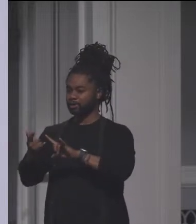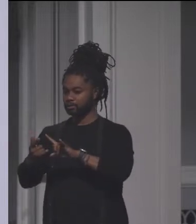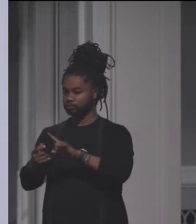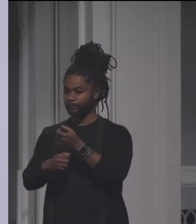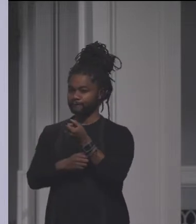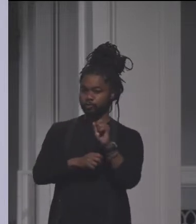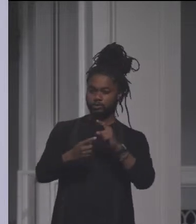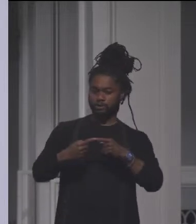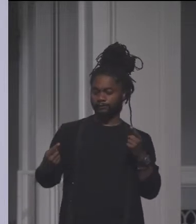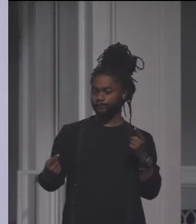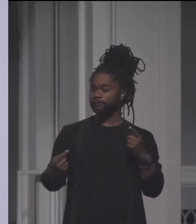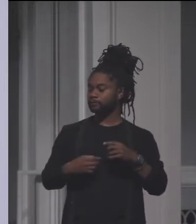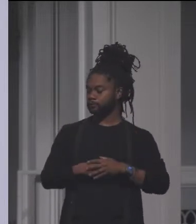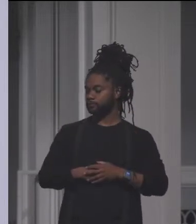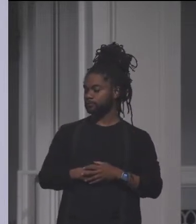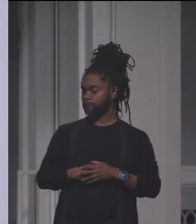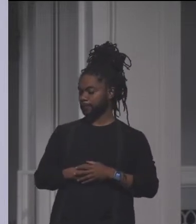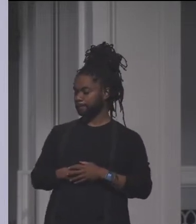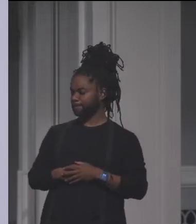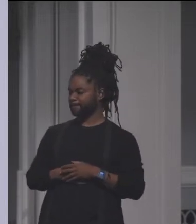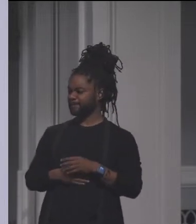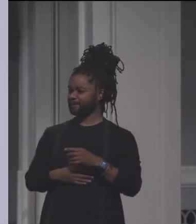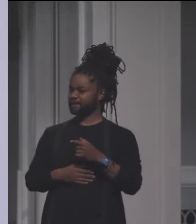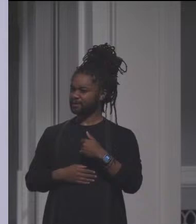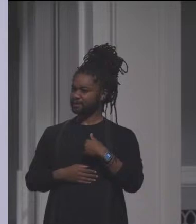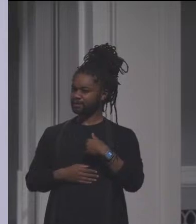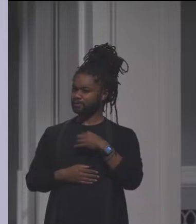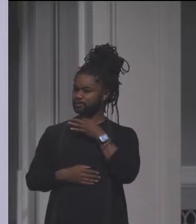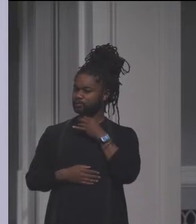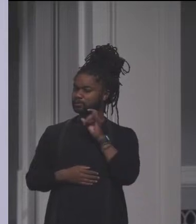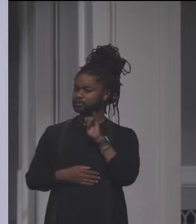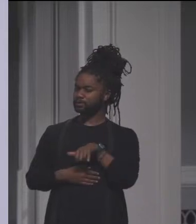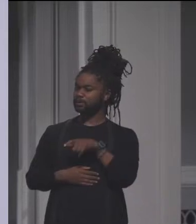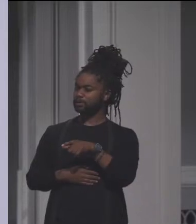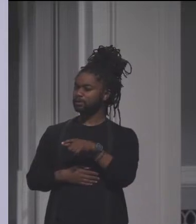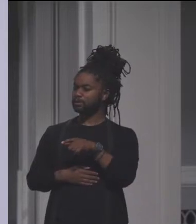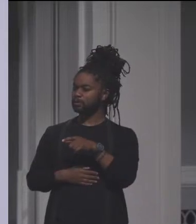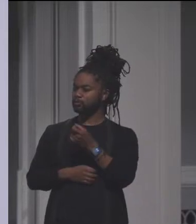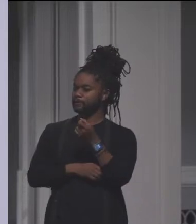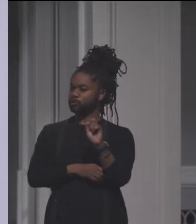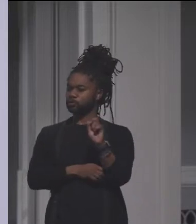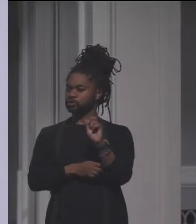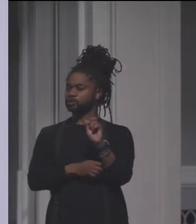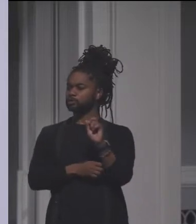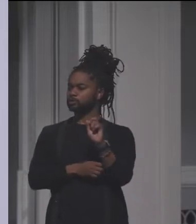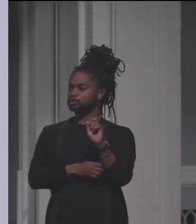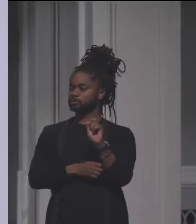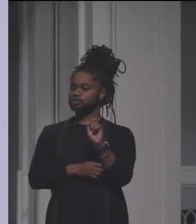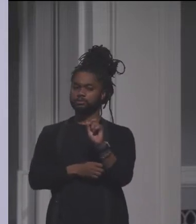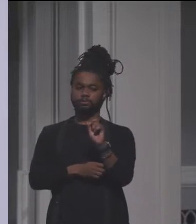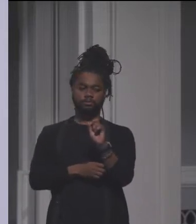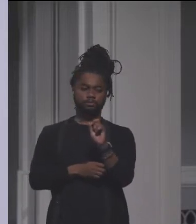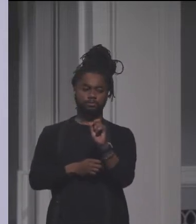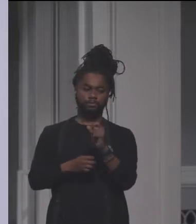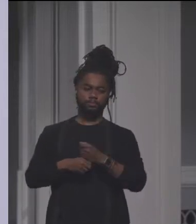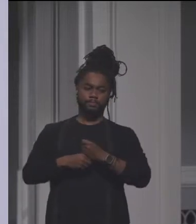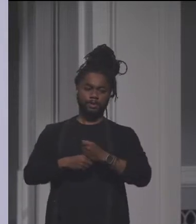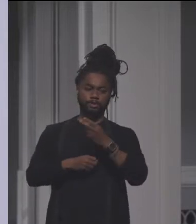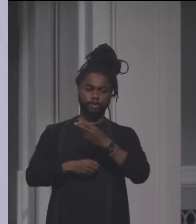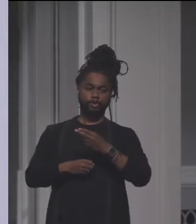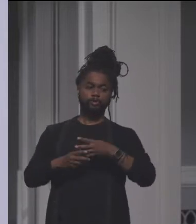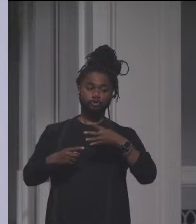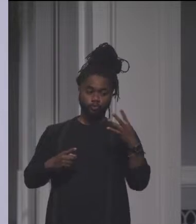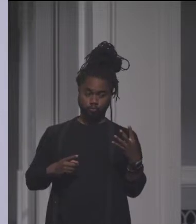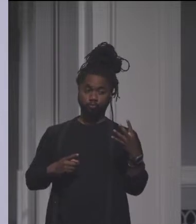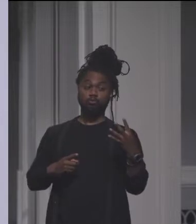So I'm wondering if this refusal is a form of queering history and literature. Can you talk about how you construct the different kind of